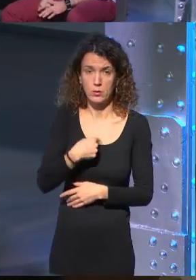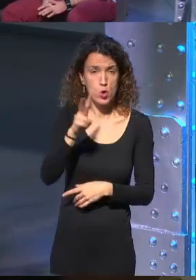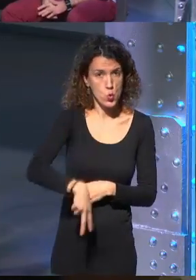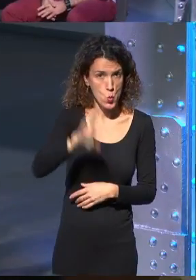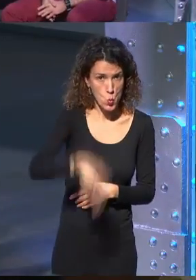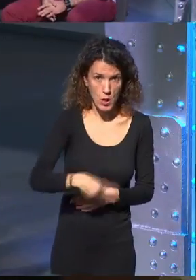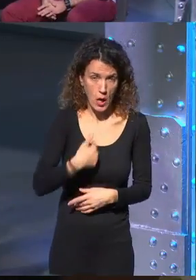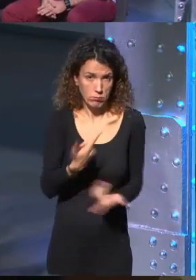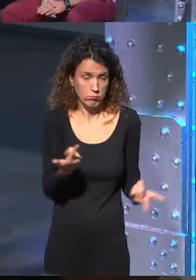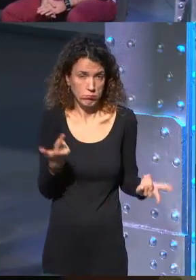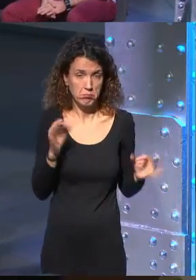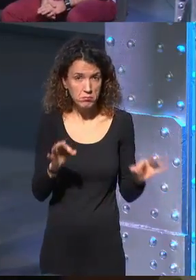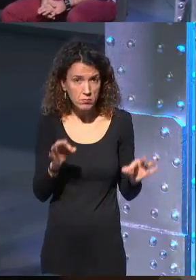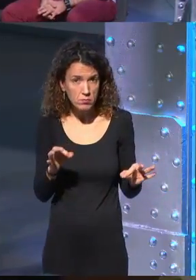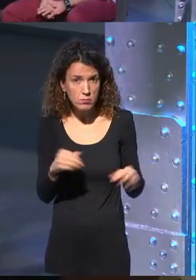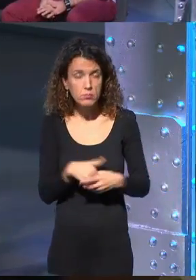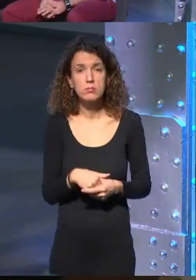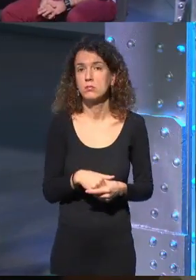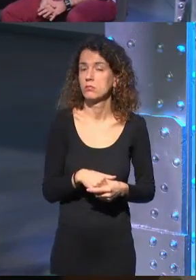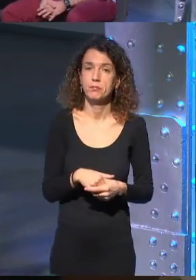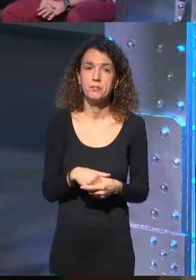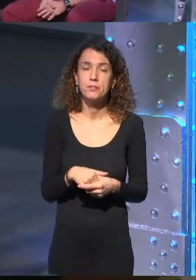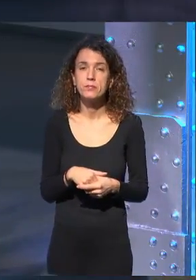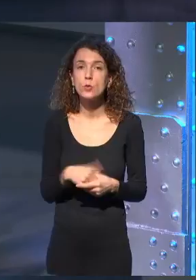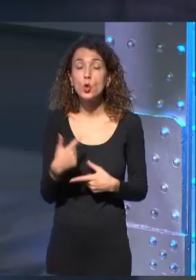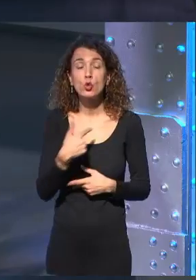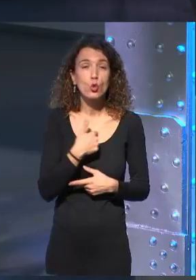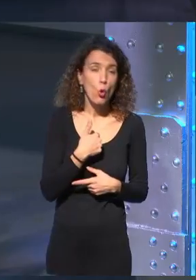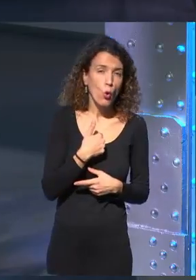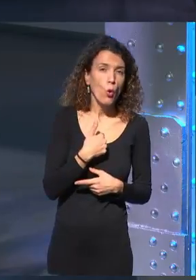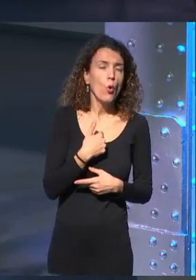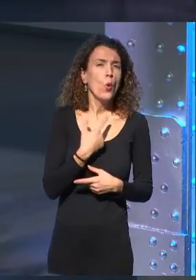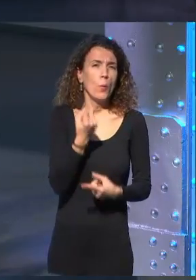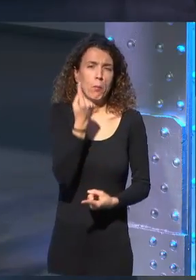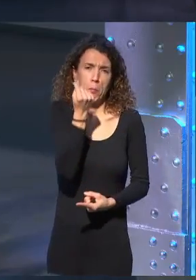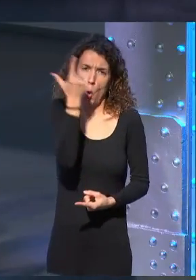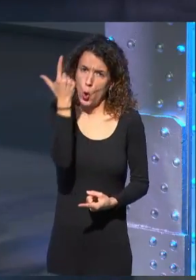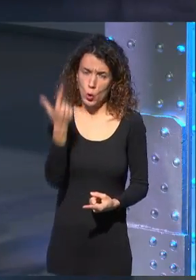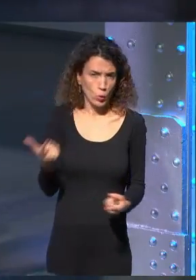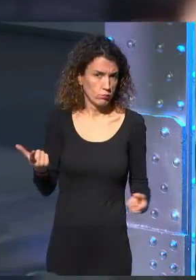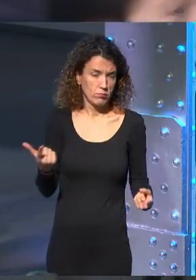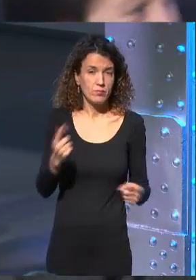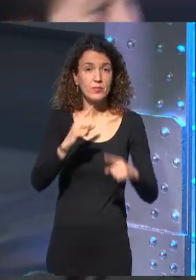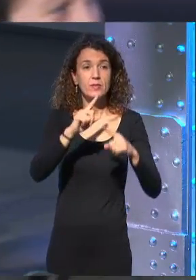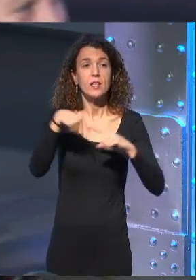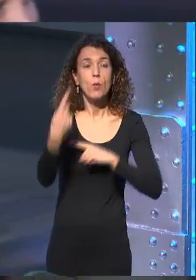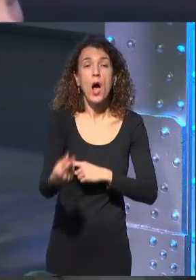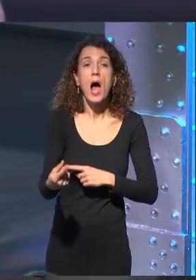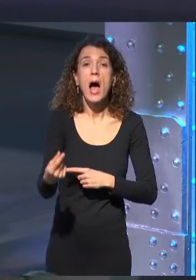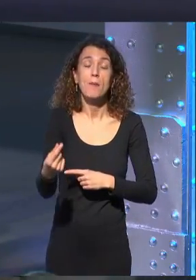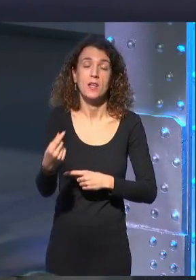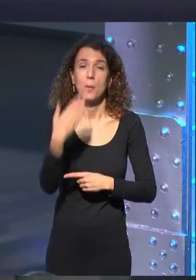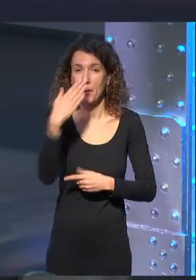ever asked your friends if they wanted to be in that picture that you're going to post in the Facebook, for instance? No, I've never asked them.